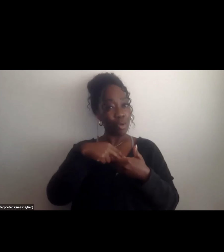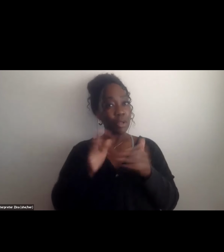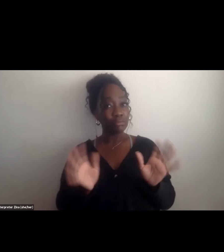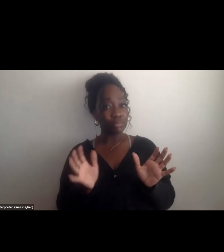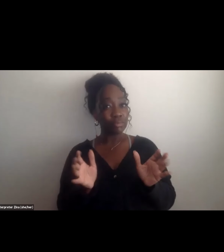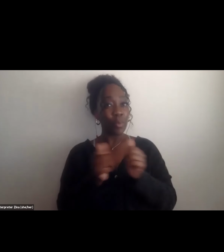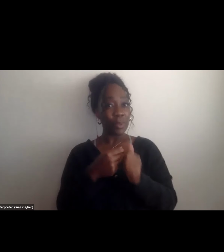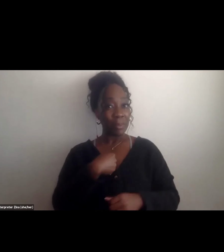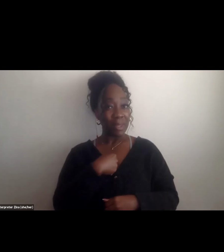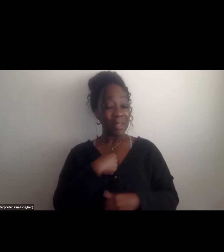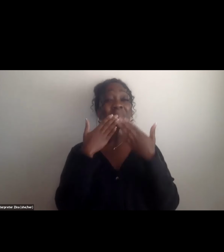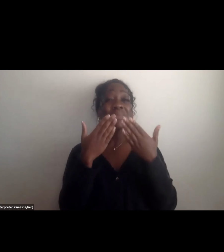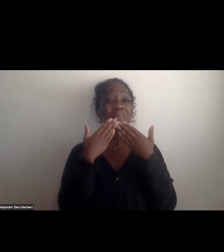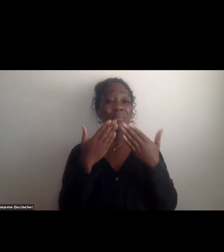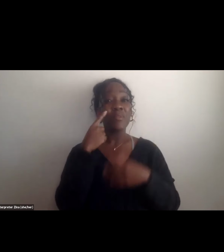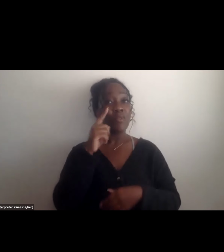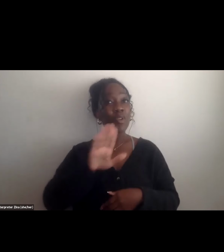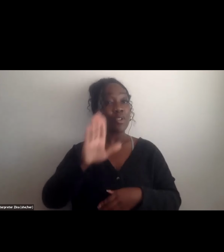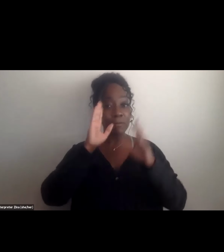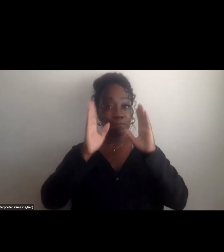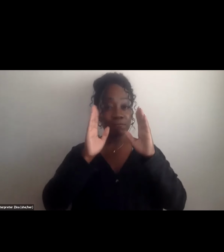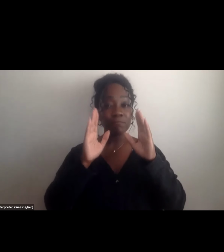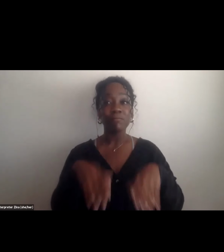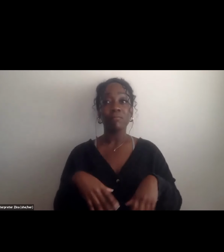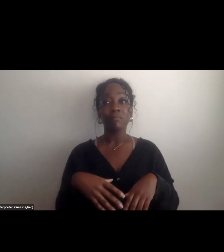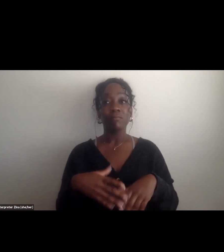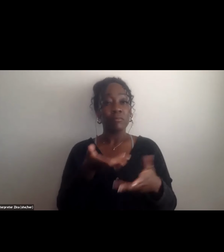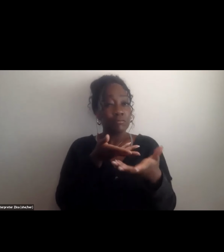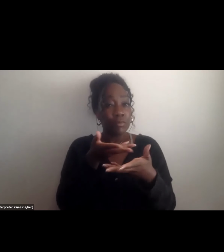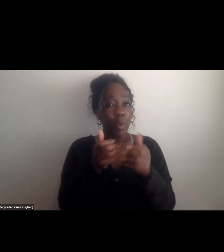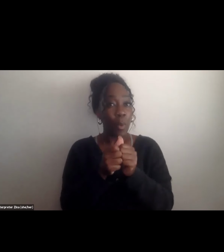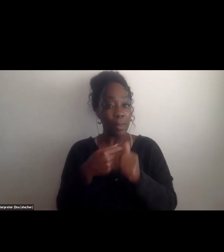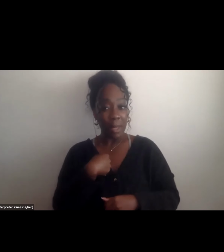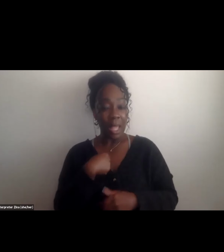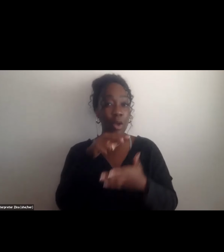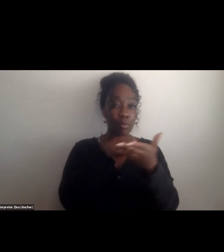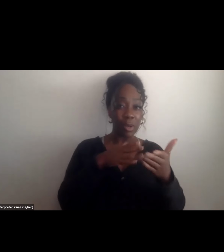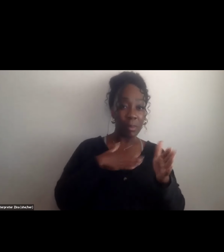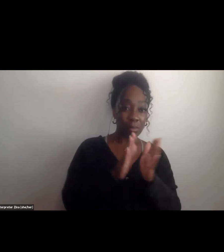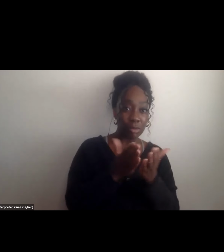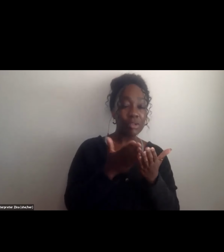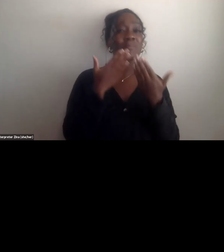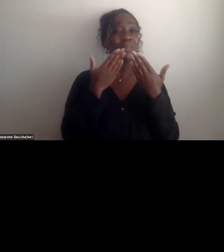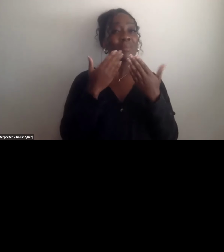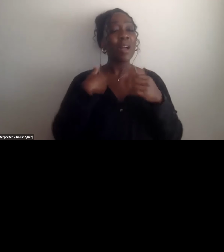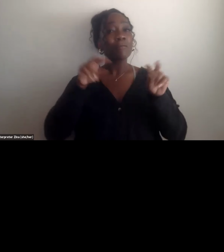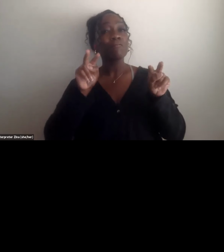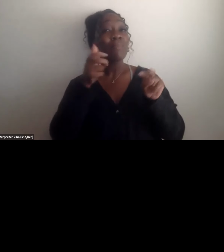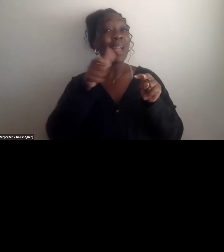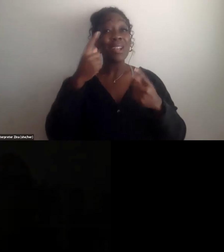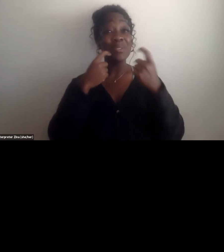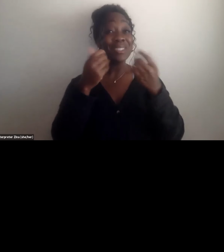conversation. But thank you for your attention and for engaging with the work. And I look forward to any questions you might have.